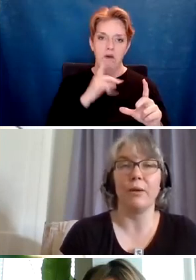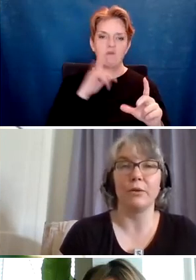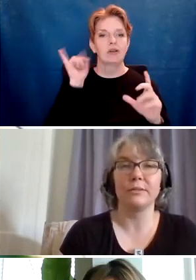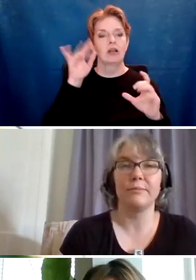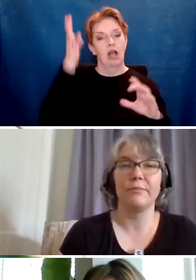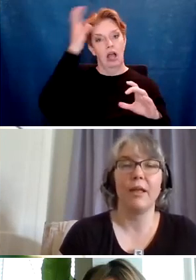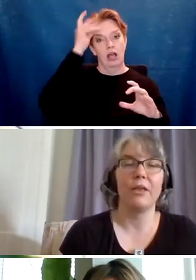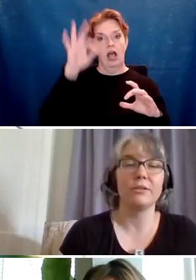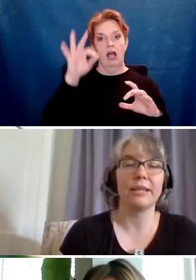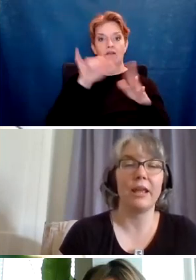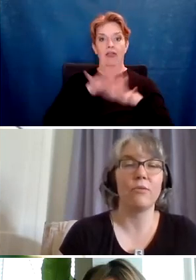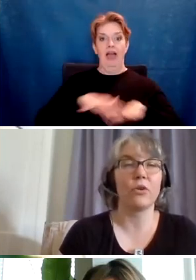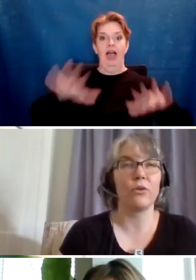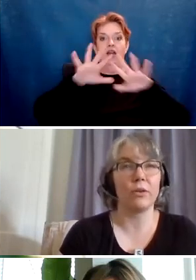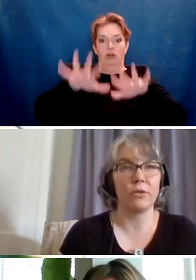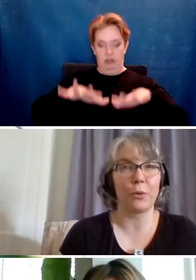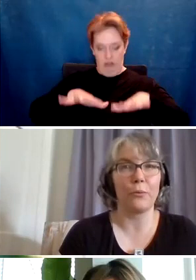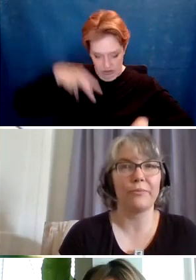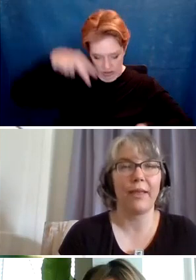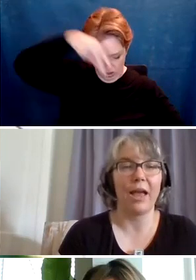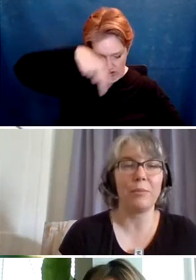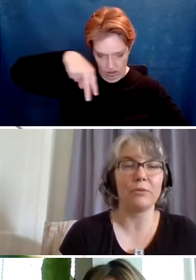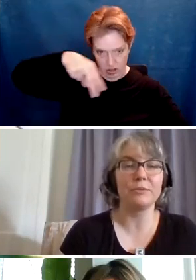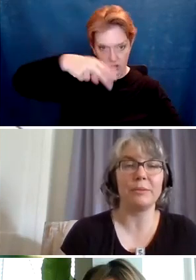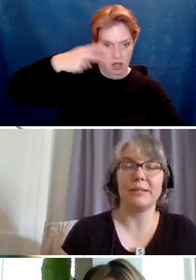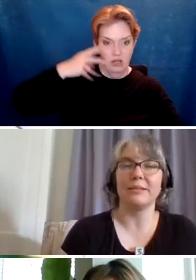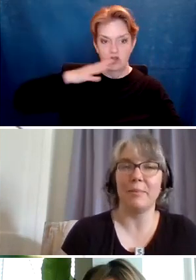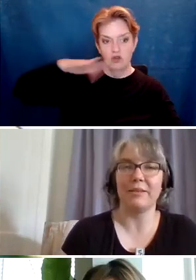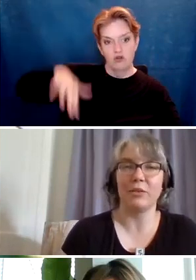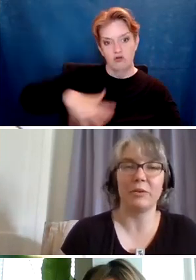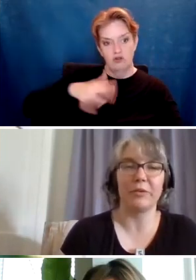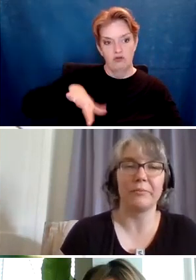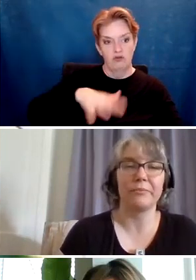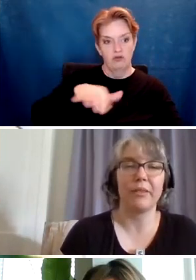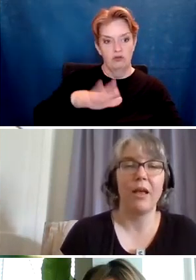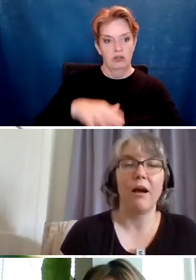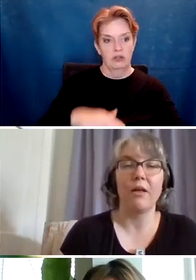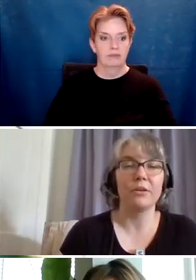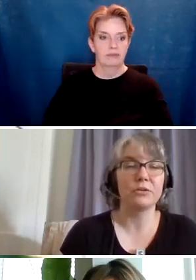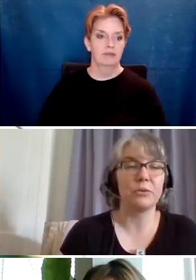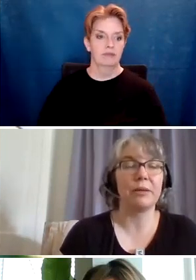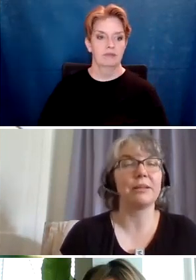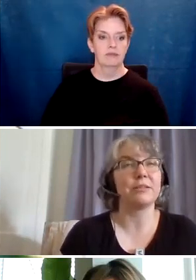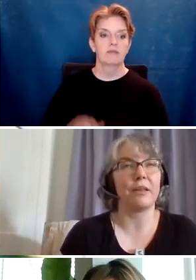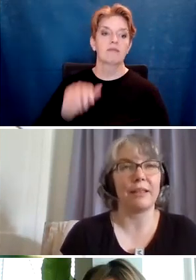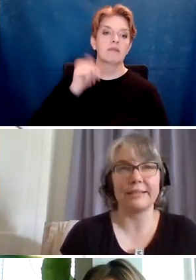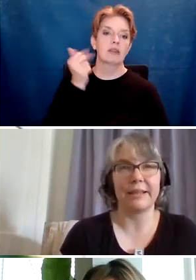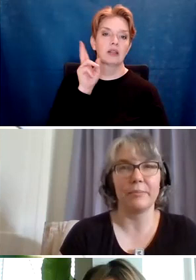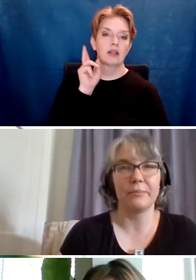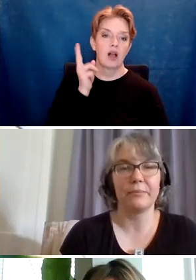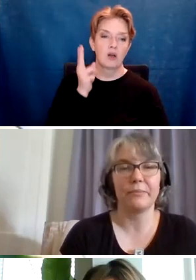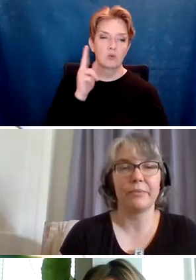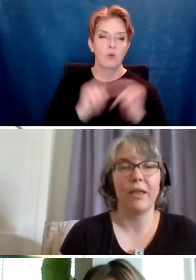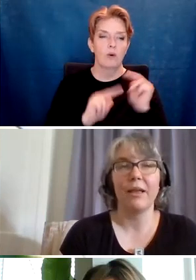around Melrose. There's the Cane River curving through and Melrose buildings in the bend of the river. Other historic buildings dot the